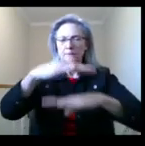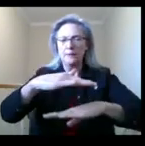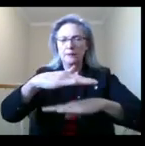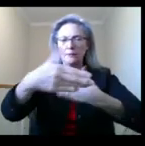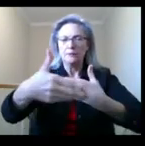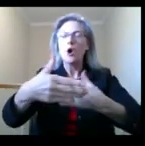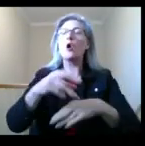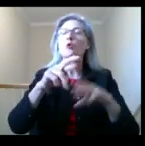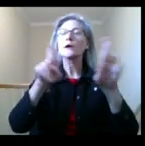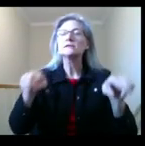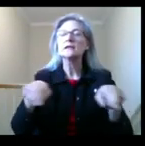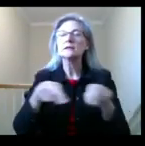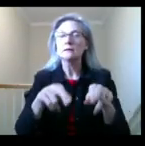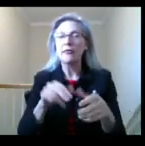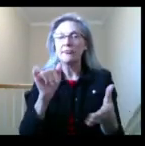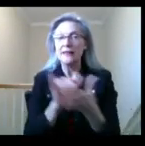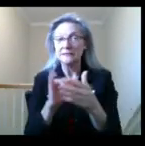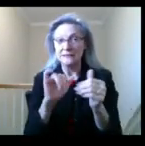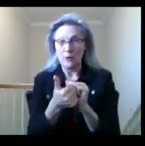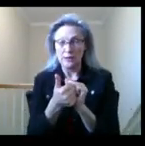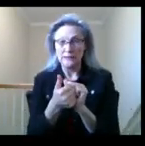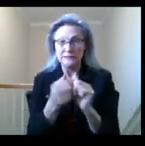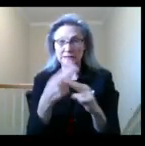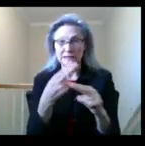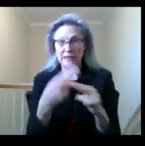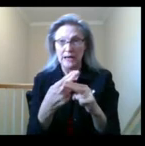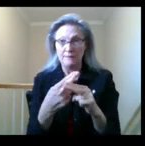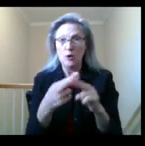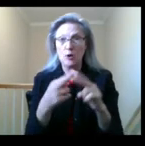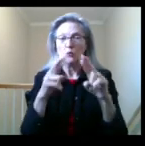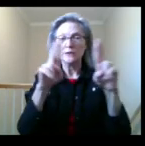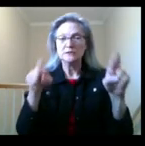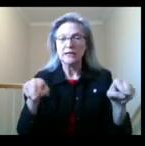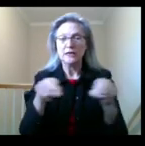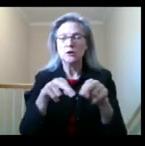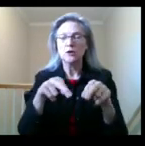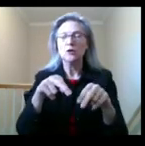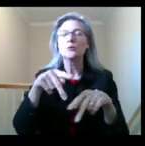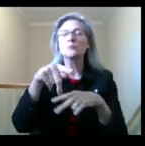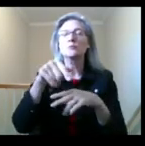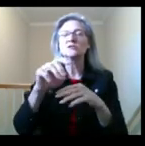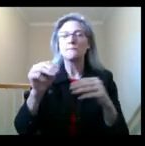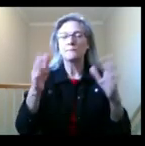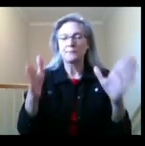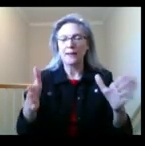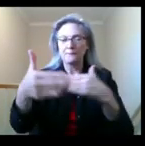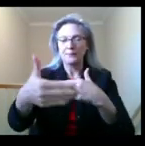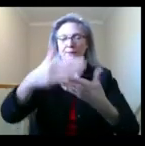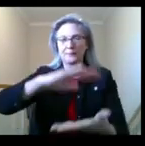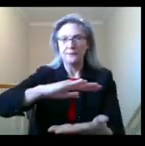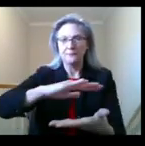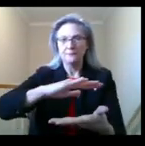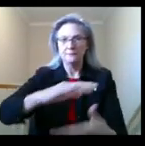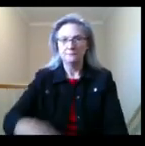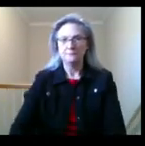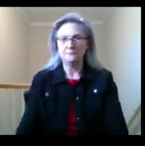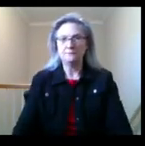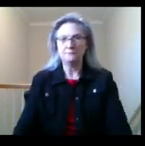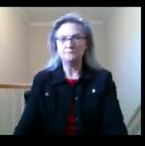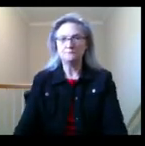a rectangle. That's how it gets its name, rectangular prism, boys and girls, okay? Because there is a rectangle in